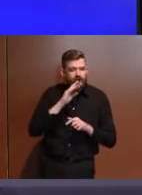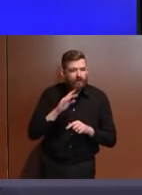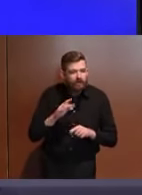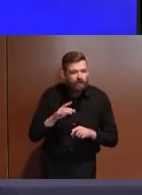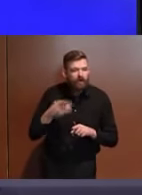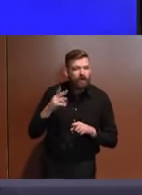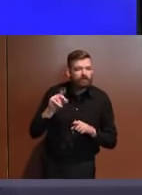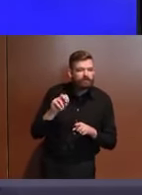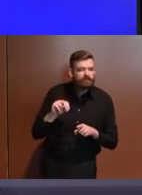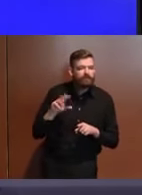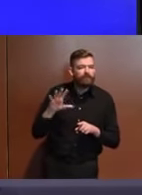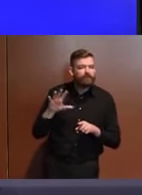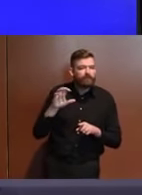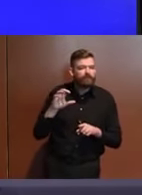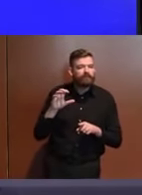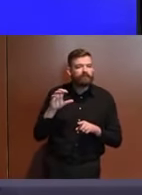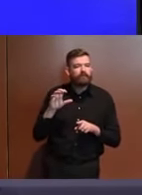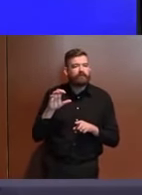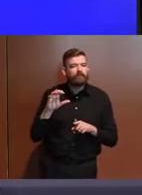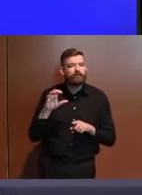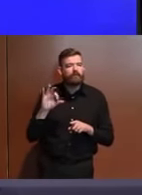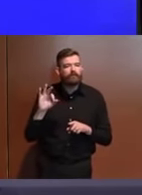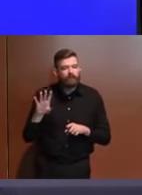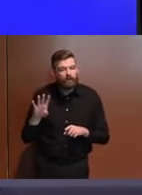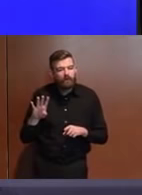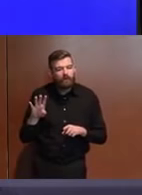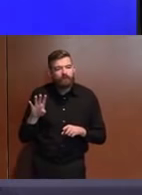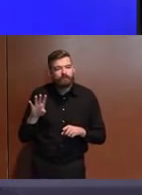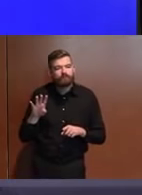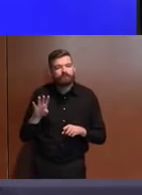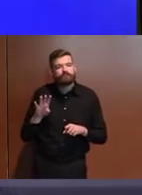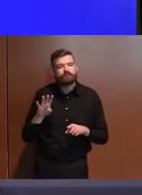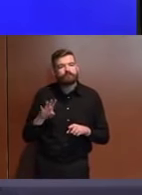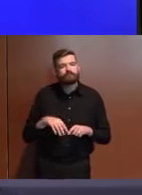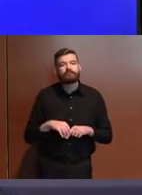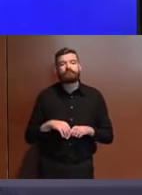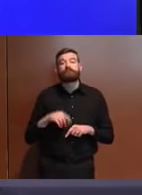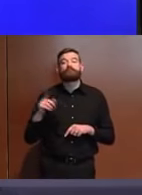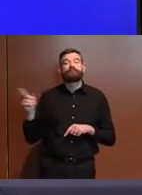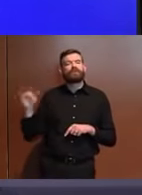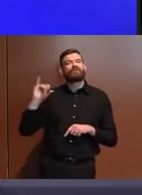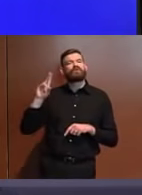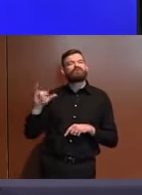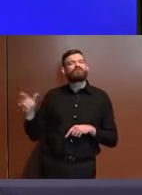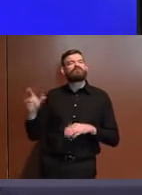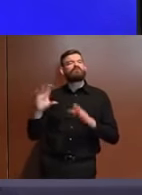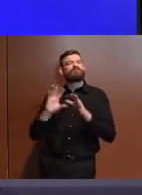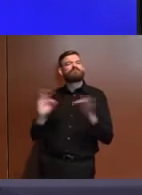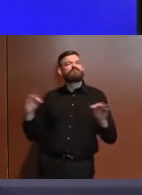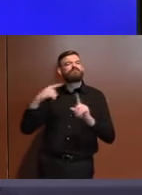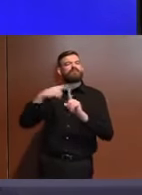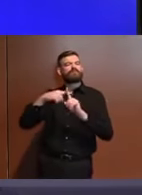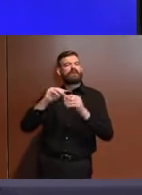594. Judy, you mentioned positive cases in 55 long-term